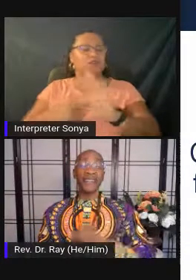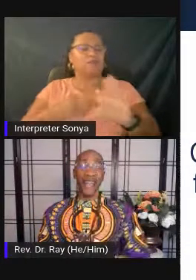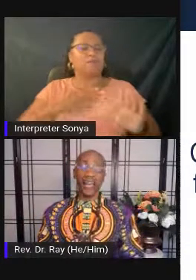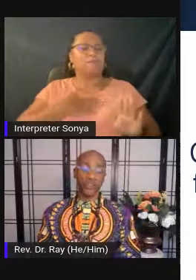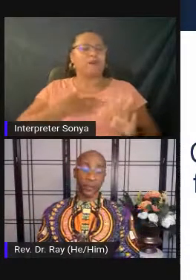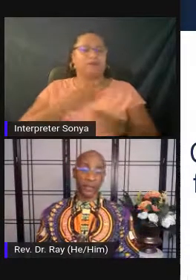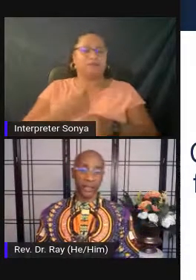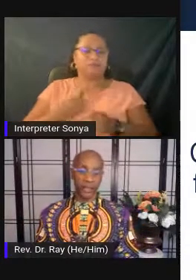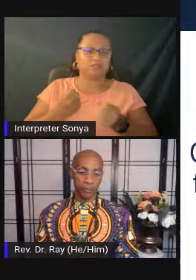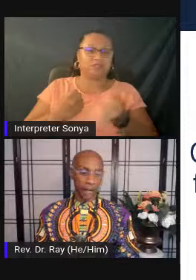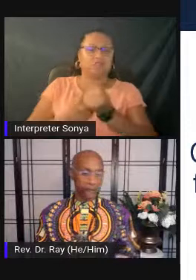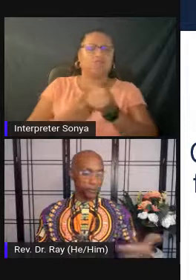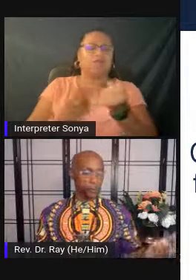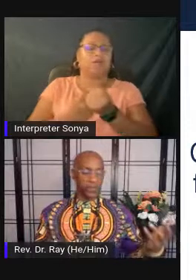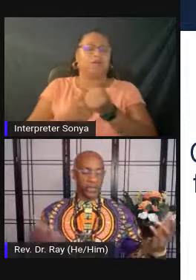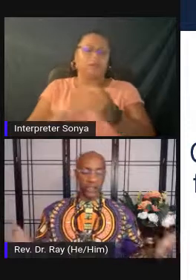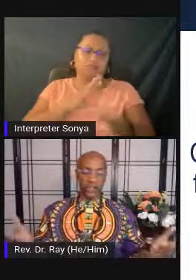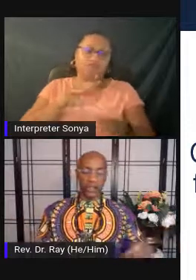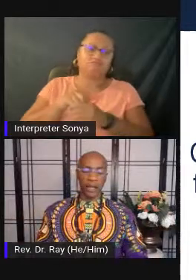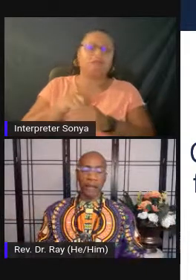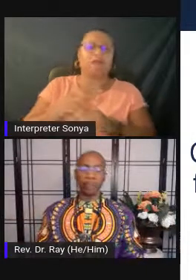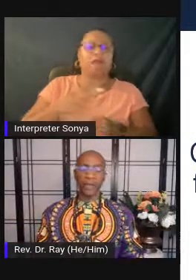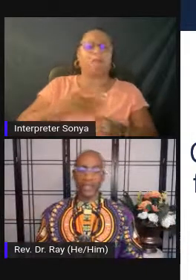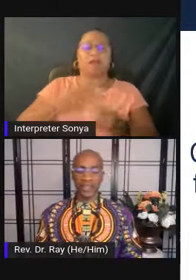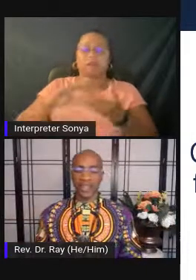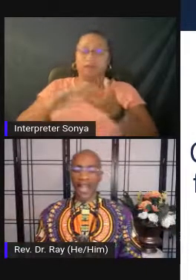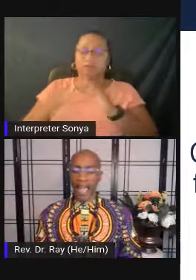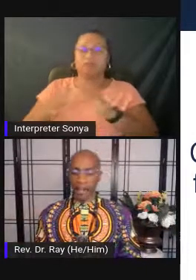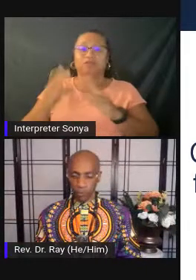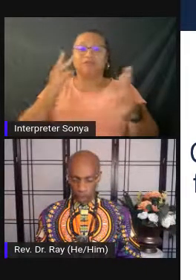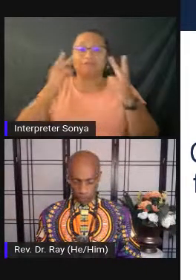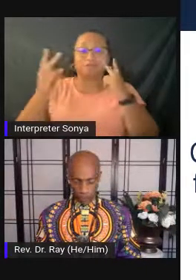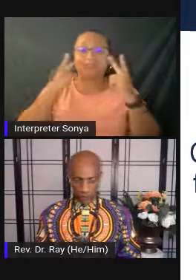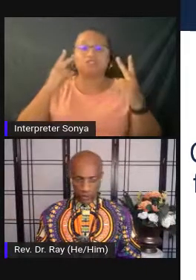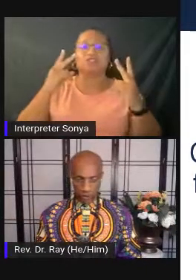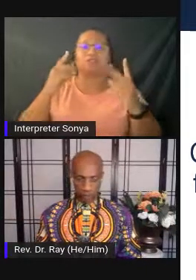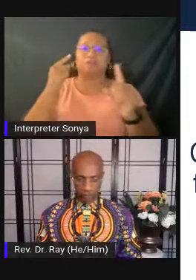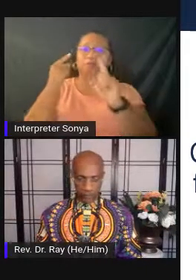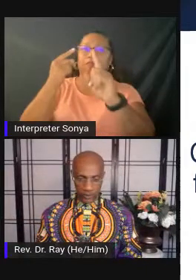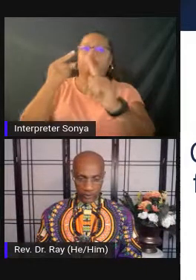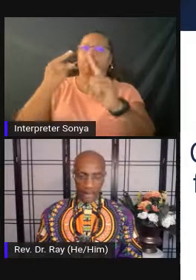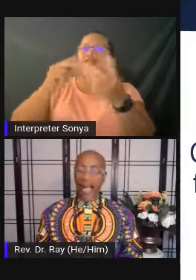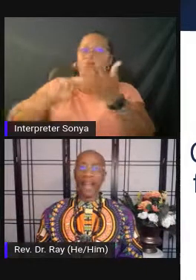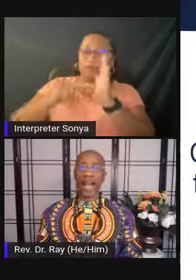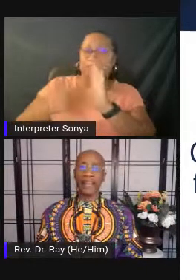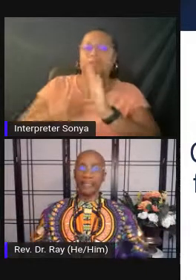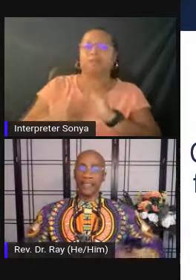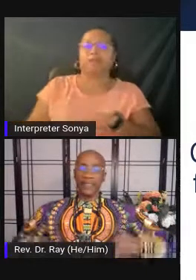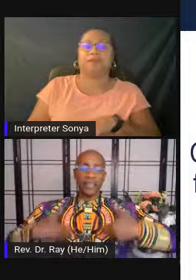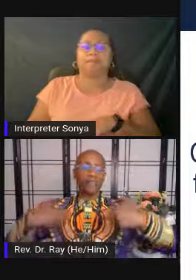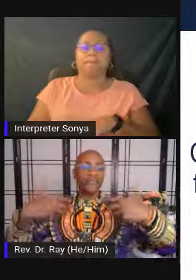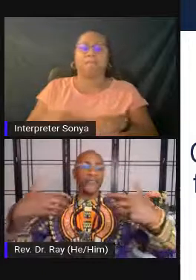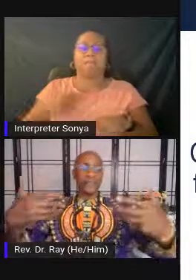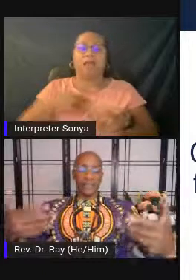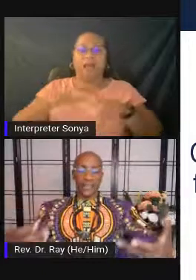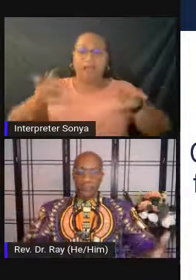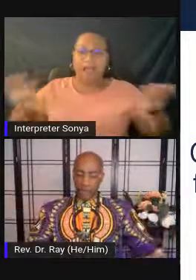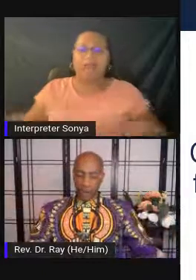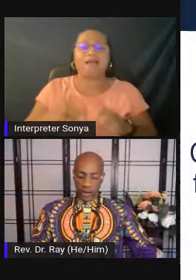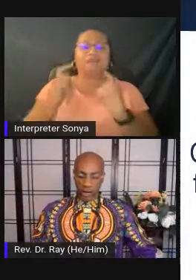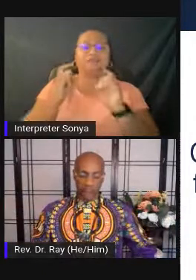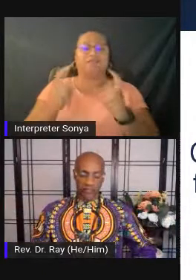and engagement in my community's vision, mission, and purpose. I actively give as